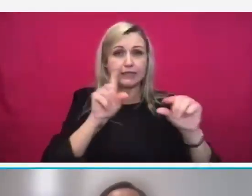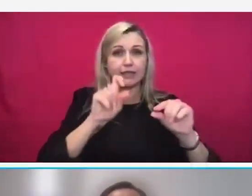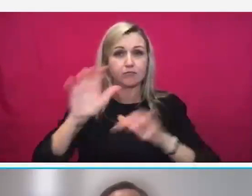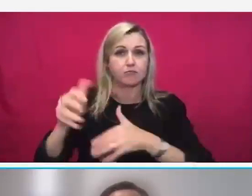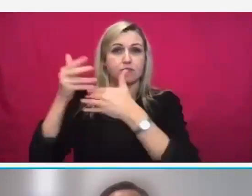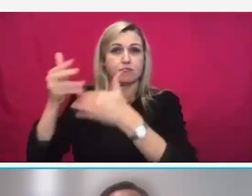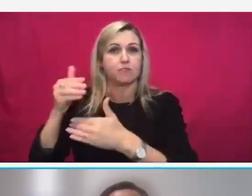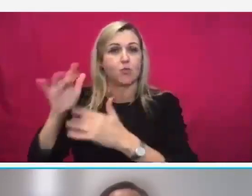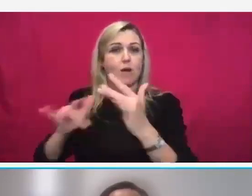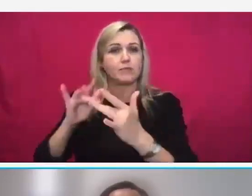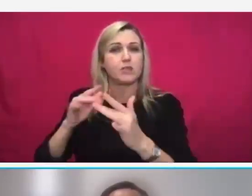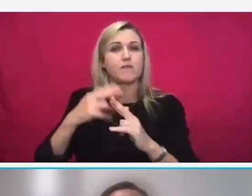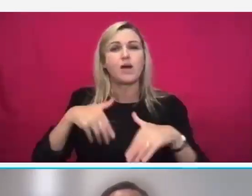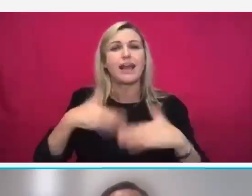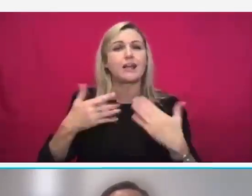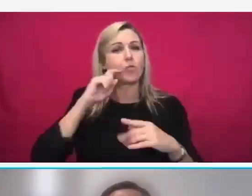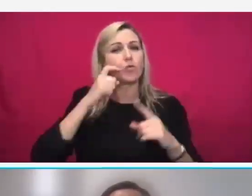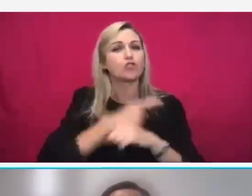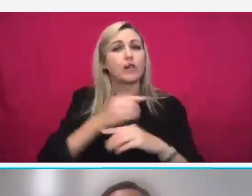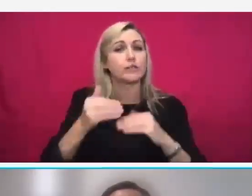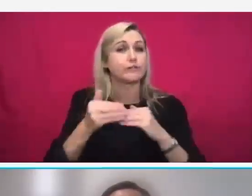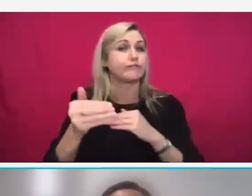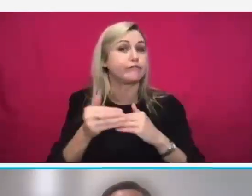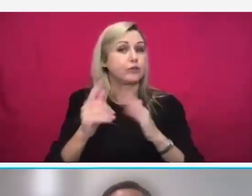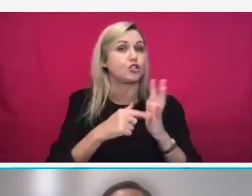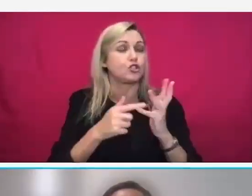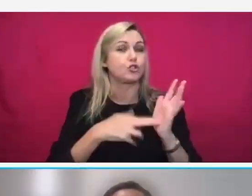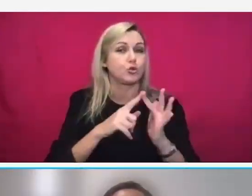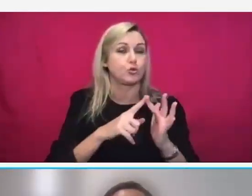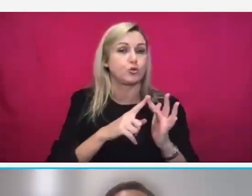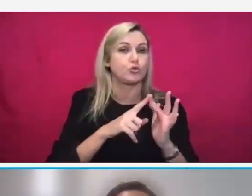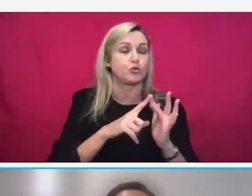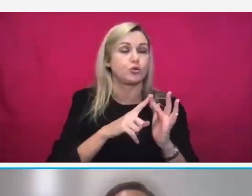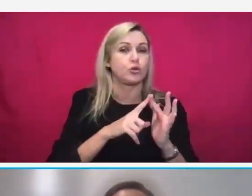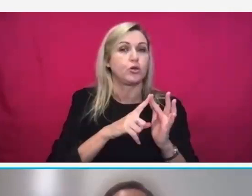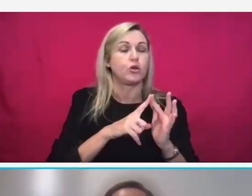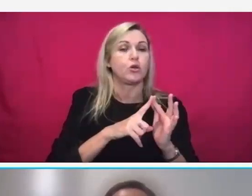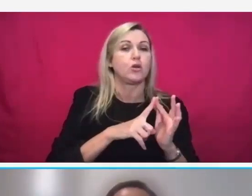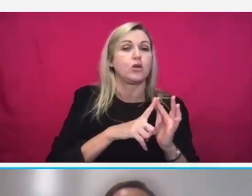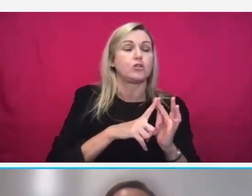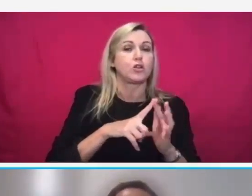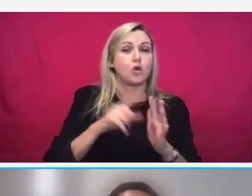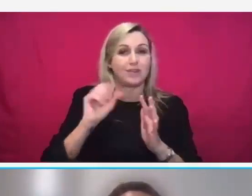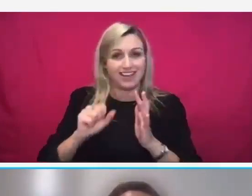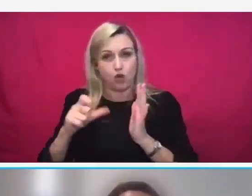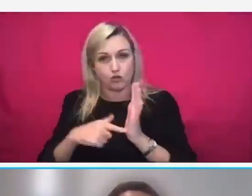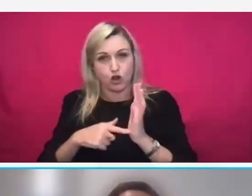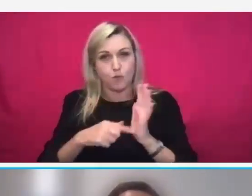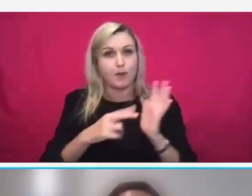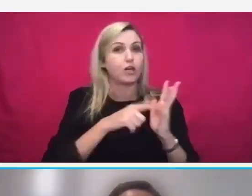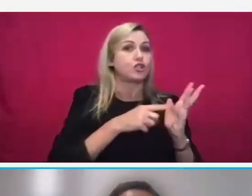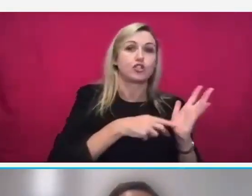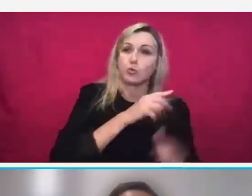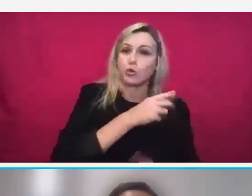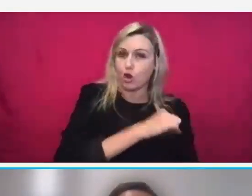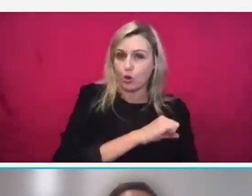for all of the June changes. So yes to NOE for October, no for June. Okay, great.